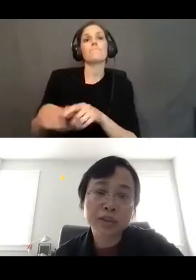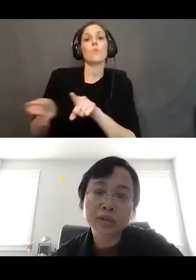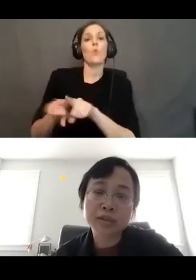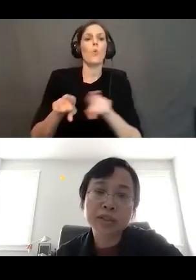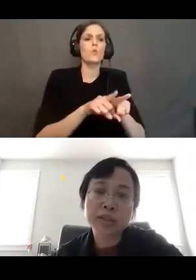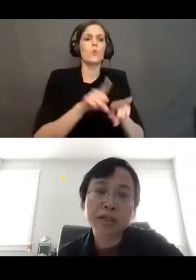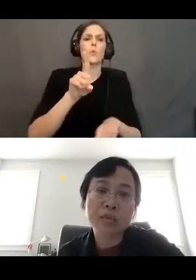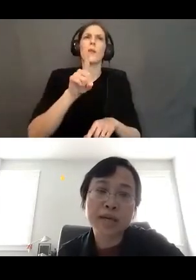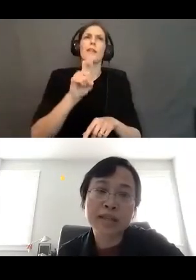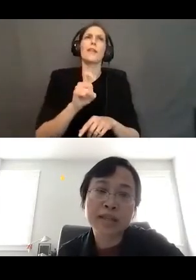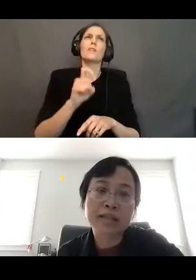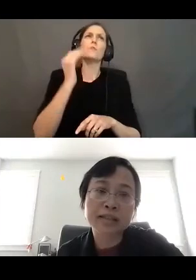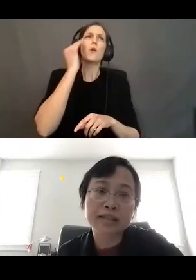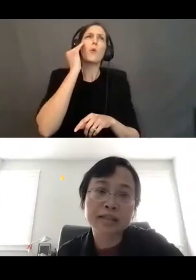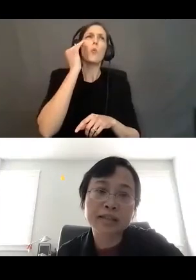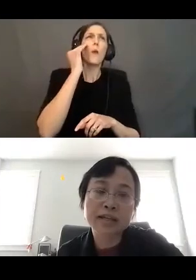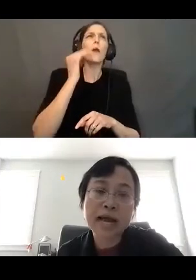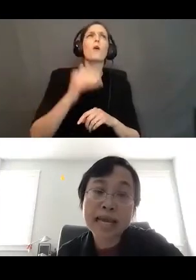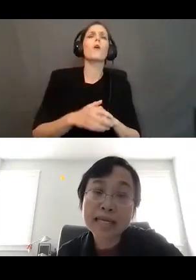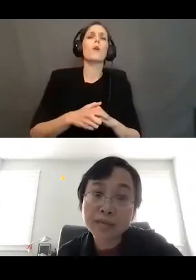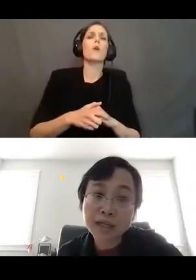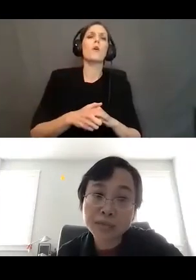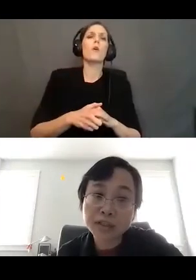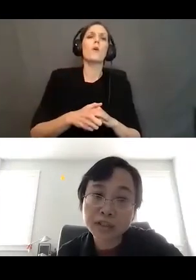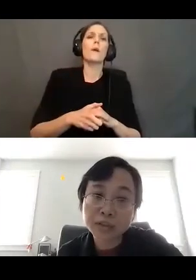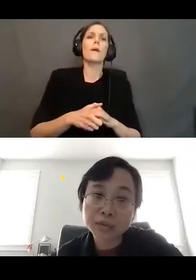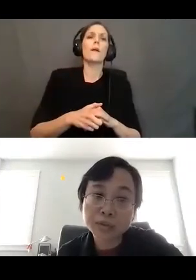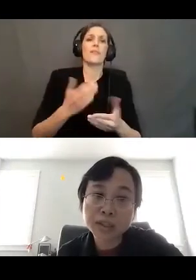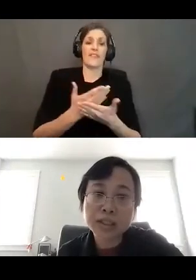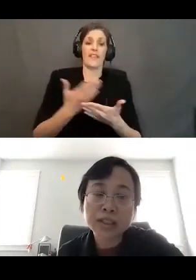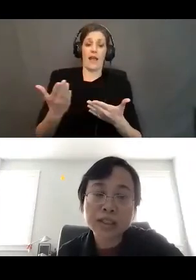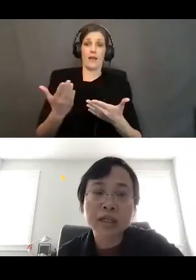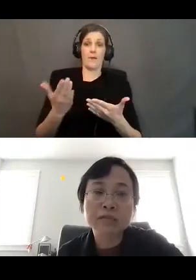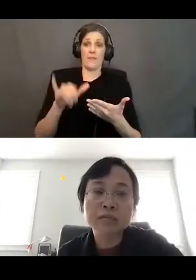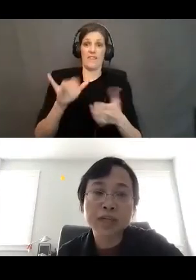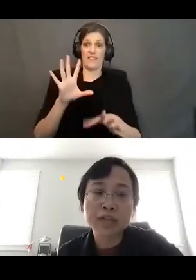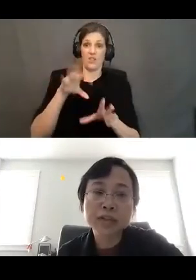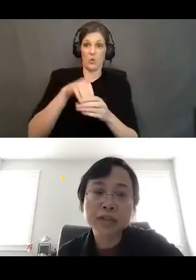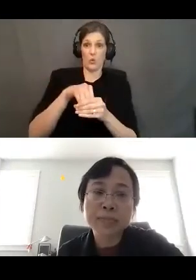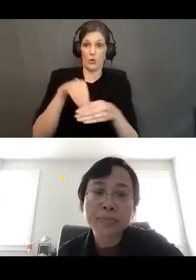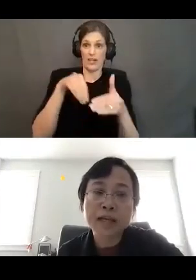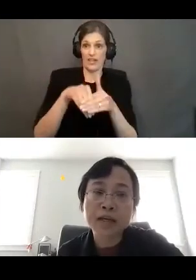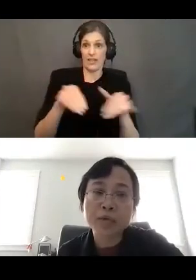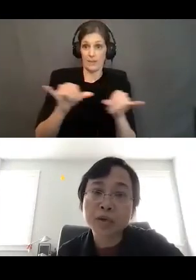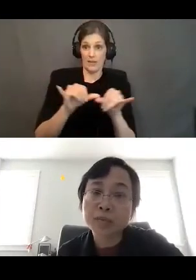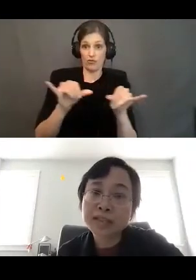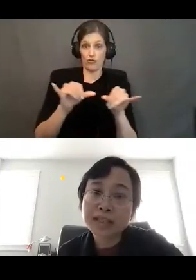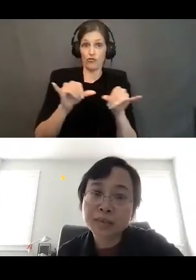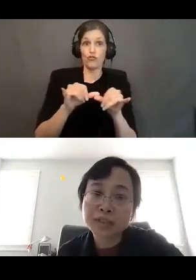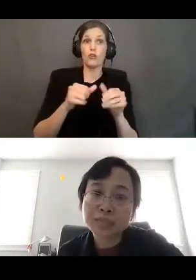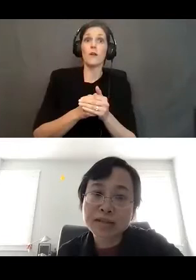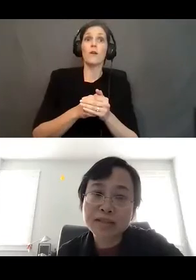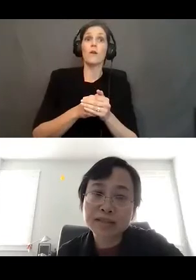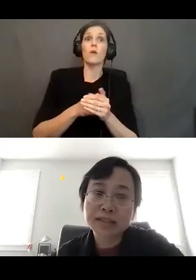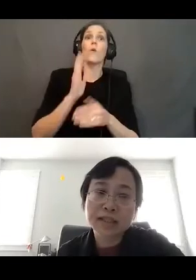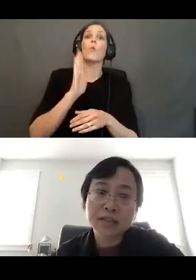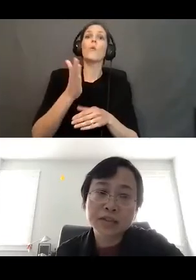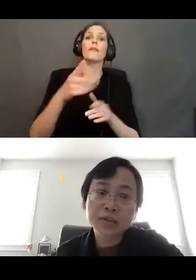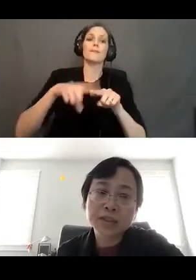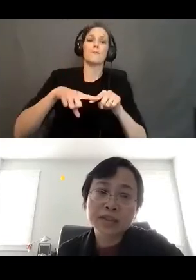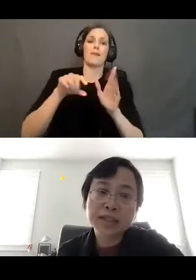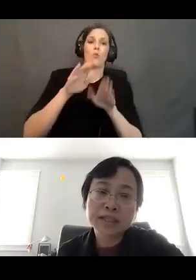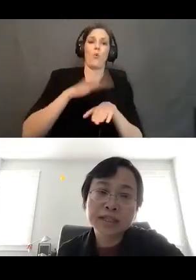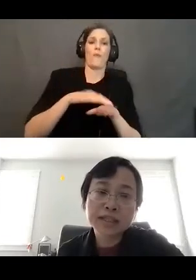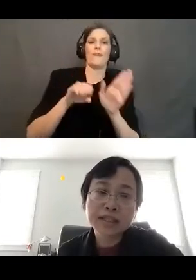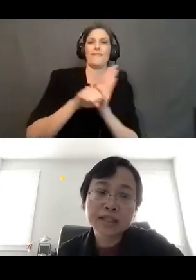need to be aware that the item that we include in our measure will be sample dependent.